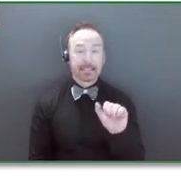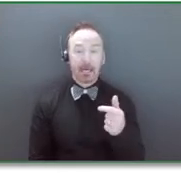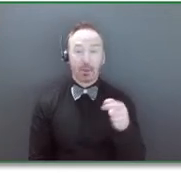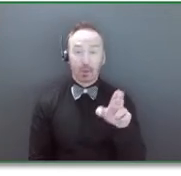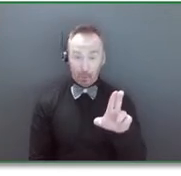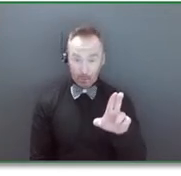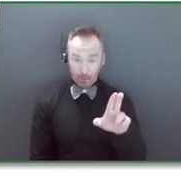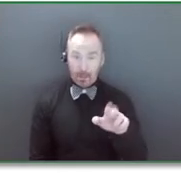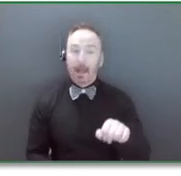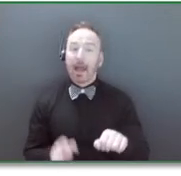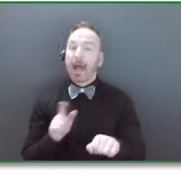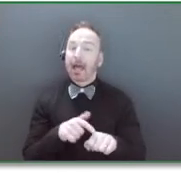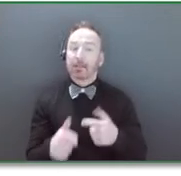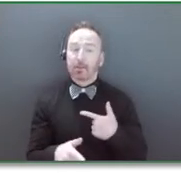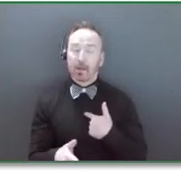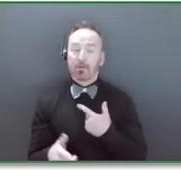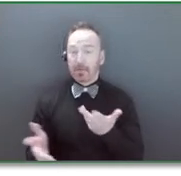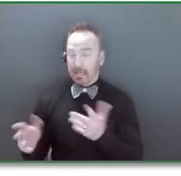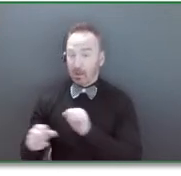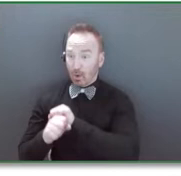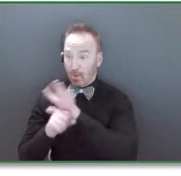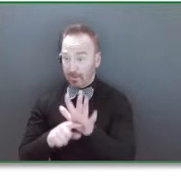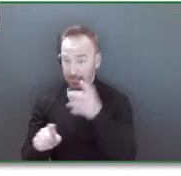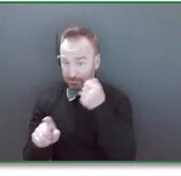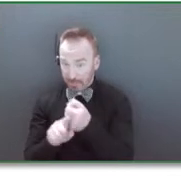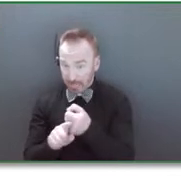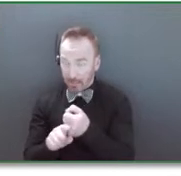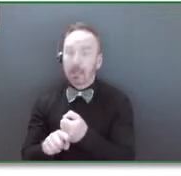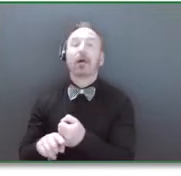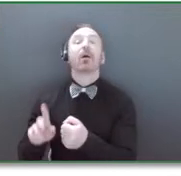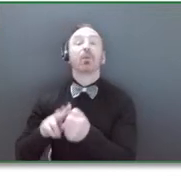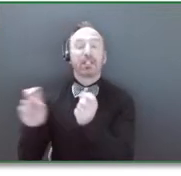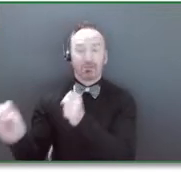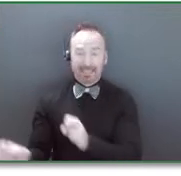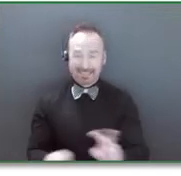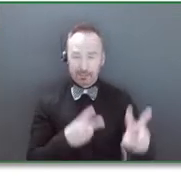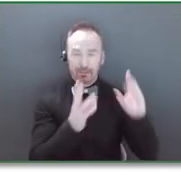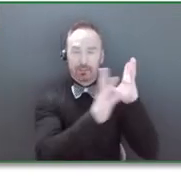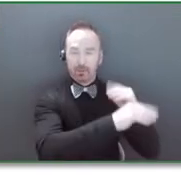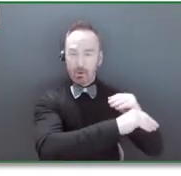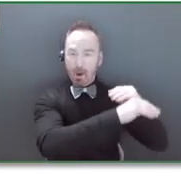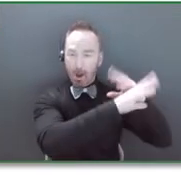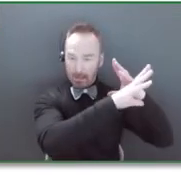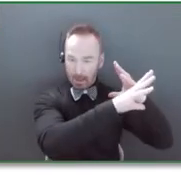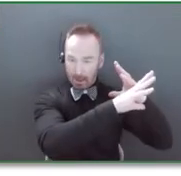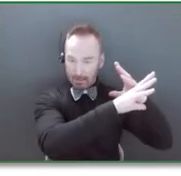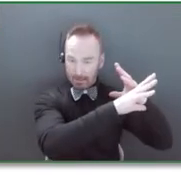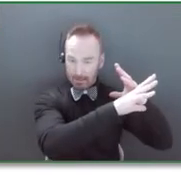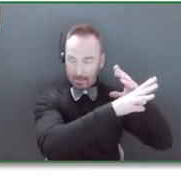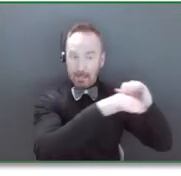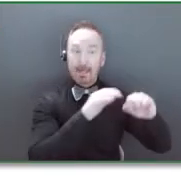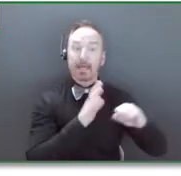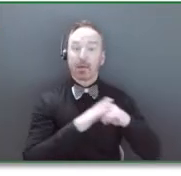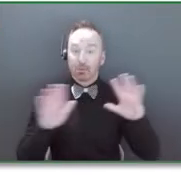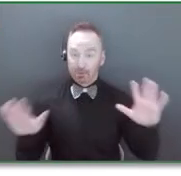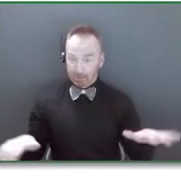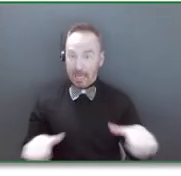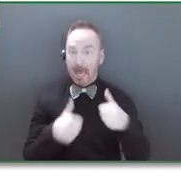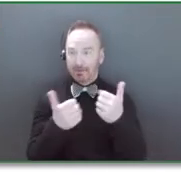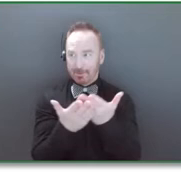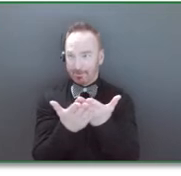online. While it was incredibly challenging for all, just as is happening here, it also had